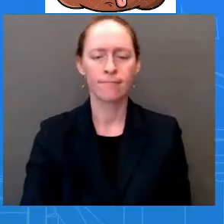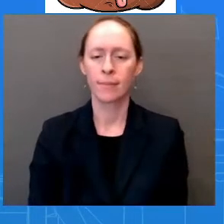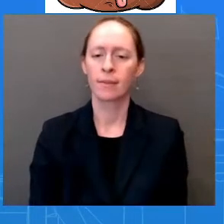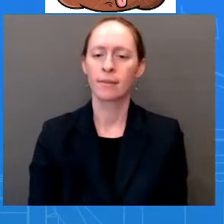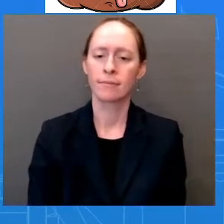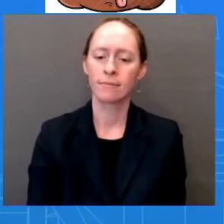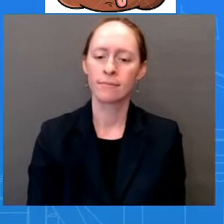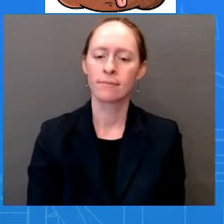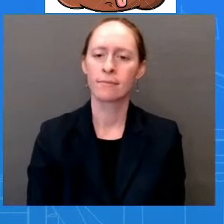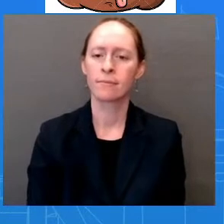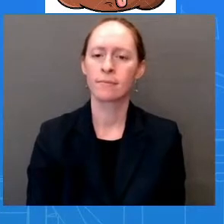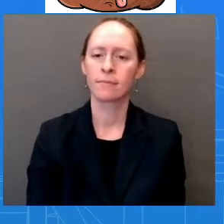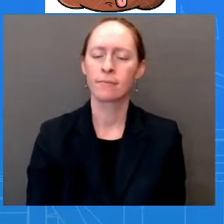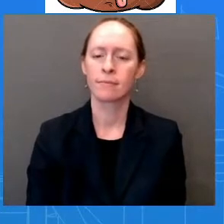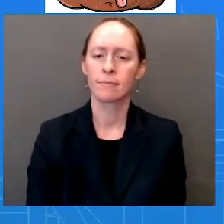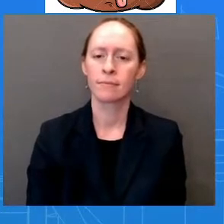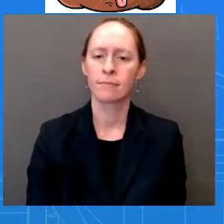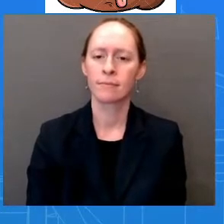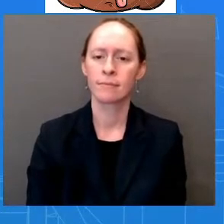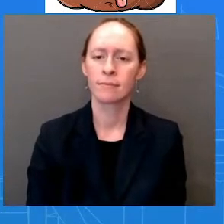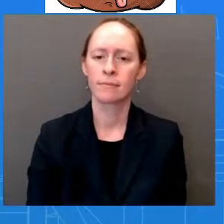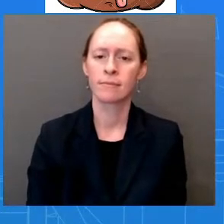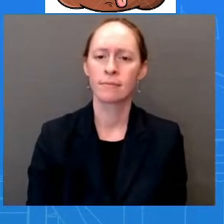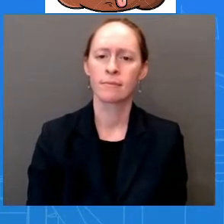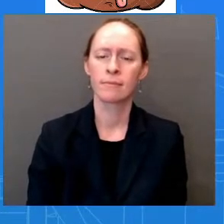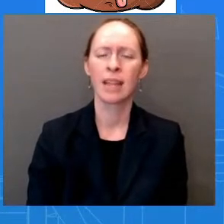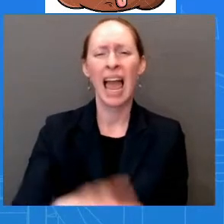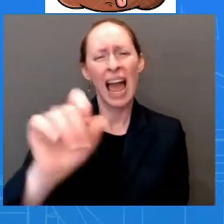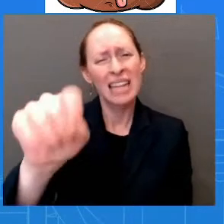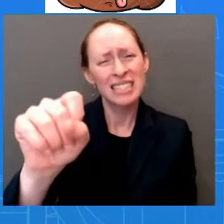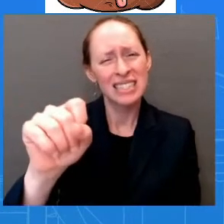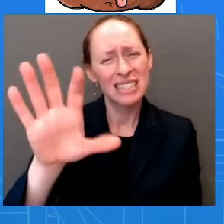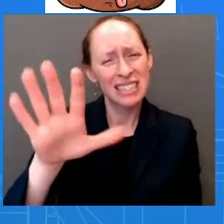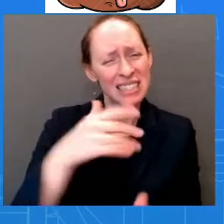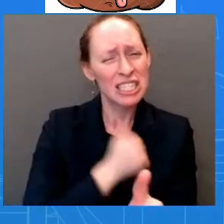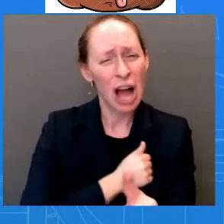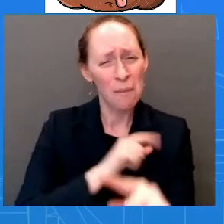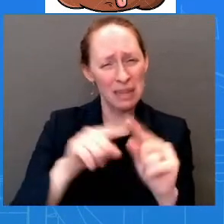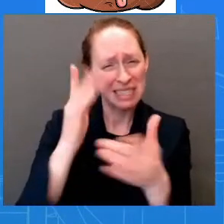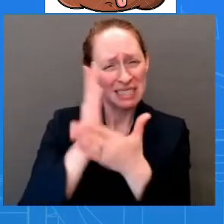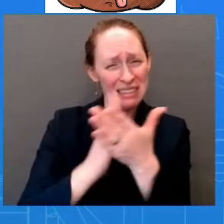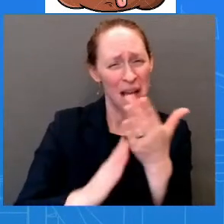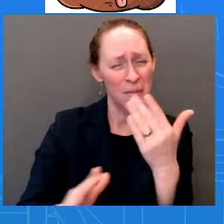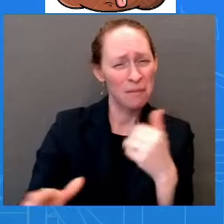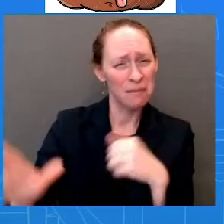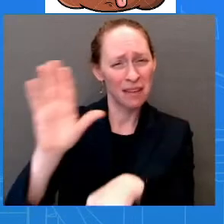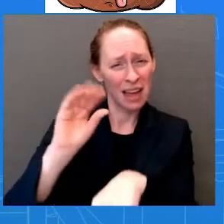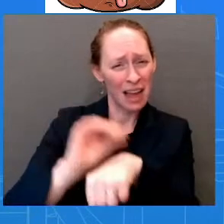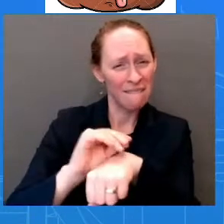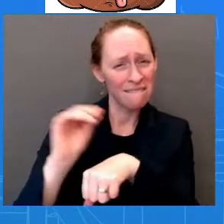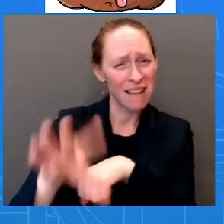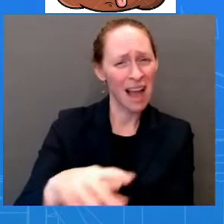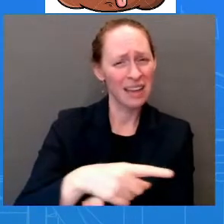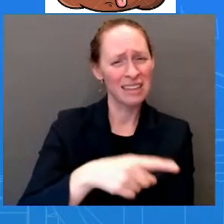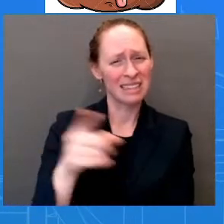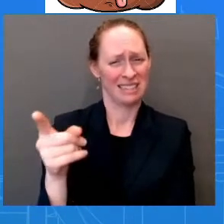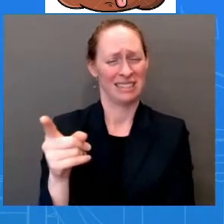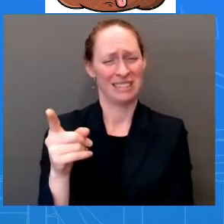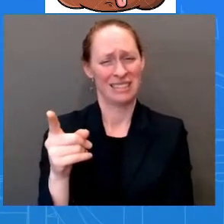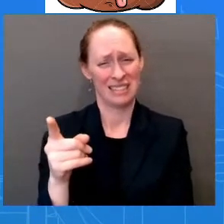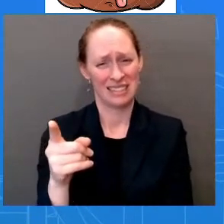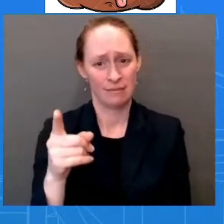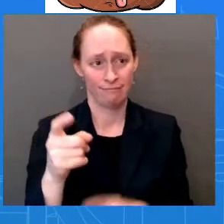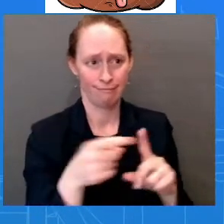some dubious advice, some questionable medical advice coming out of non-doctors Right. at this podium. How do you think that affected